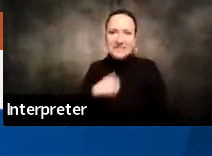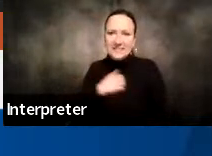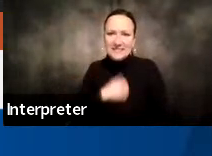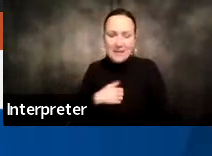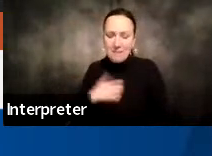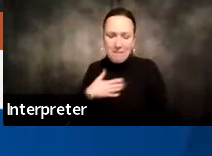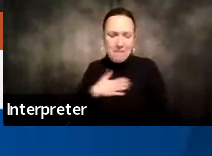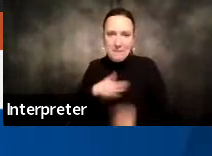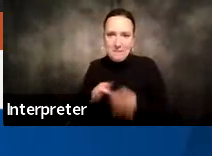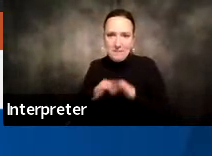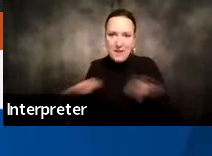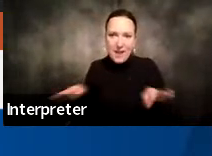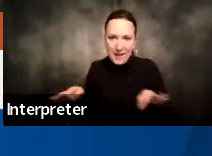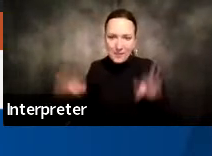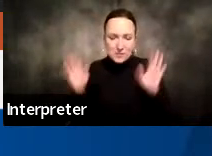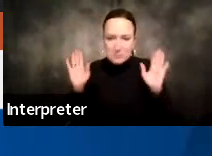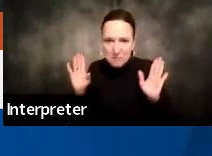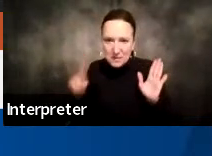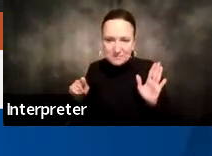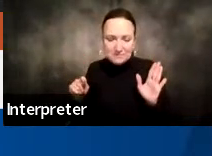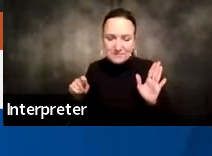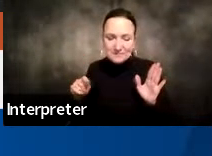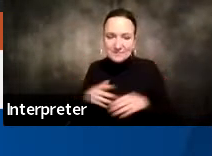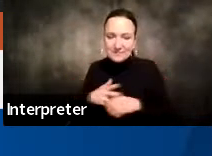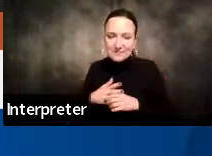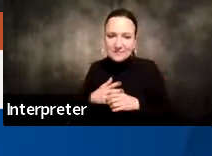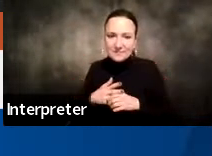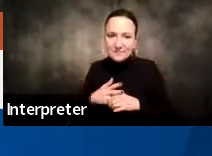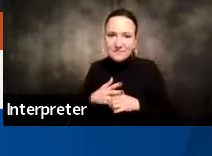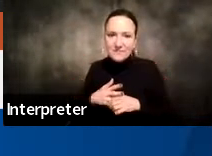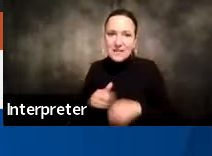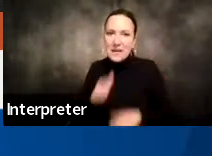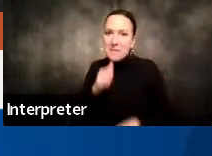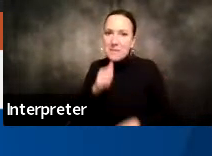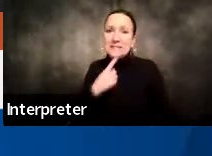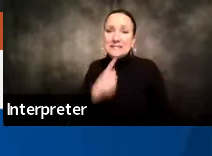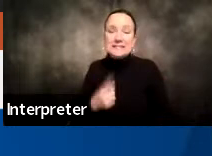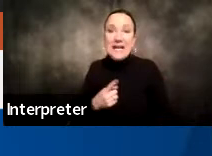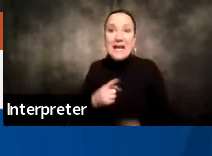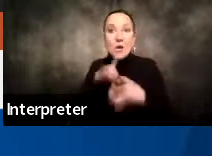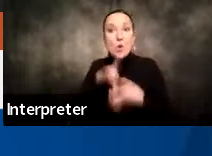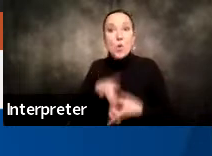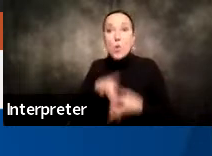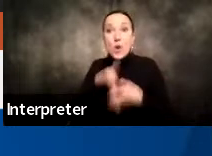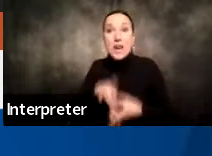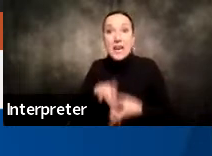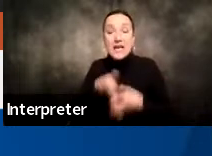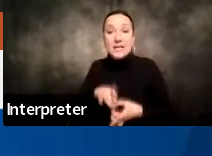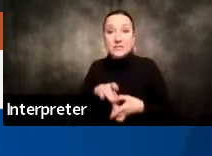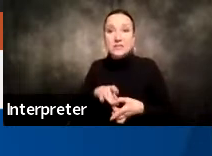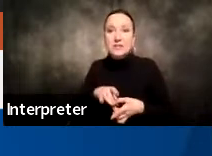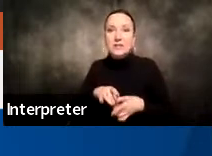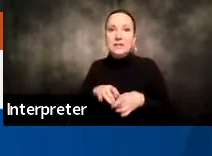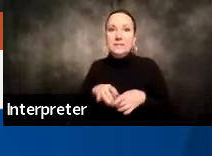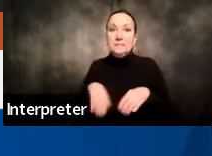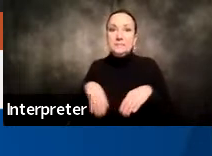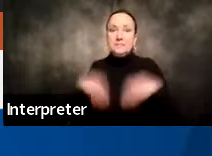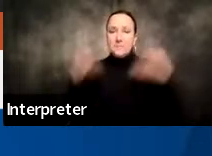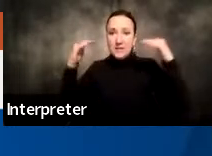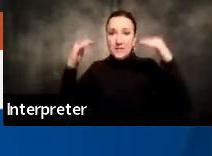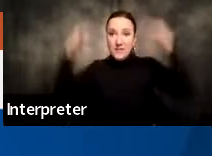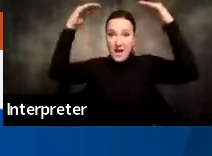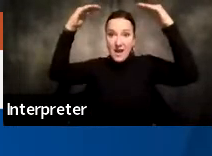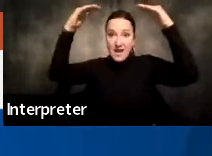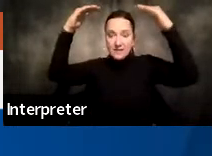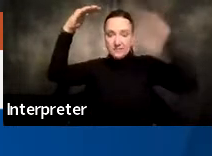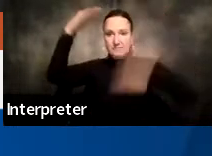that previous response. I'm not saying there's no correlation. Of course, if the porch roof height is increased, the porch floor will